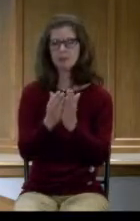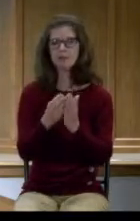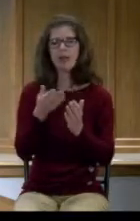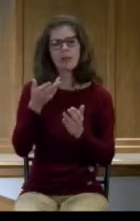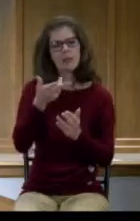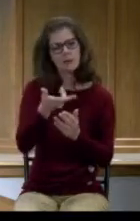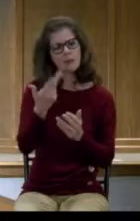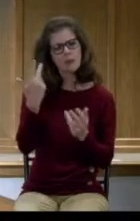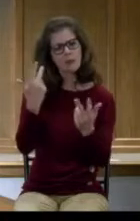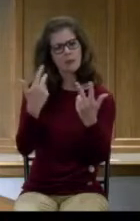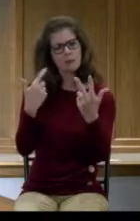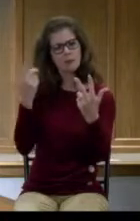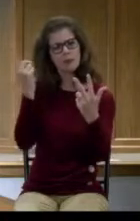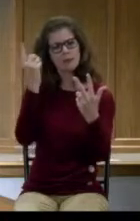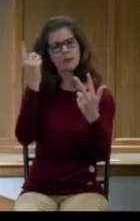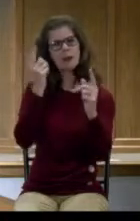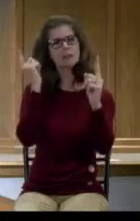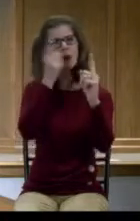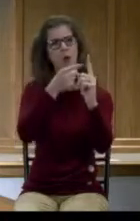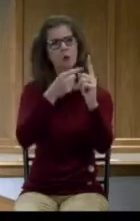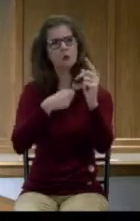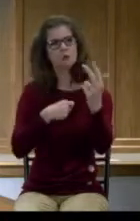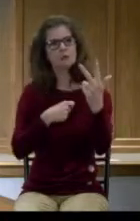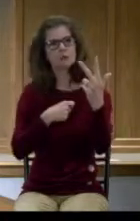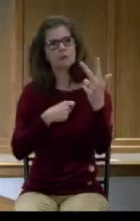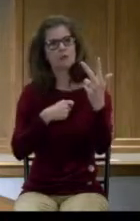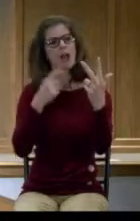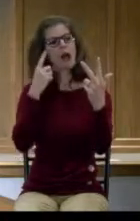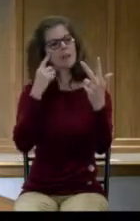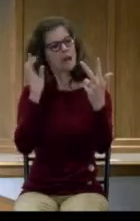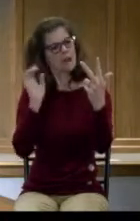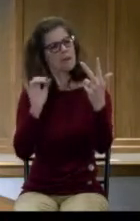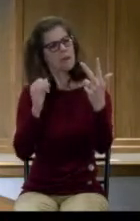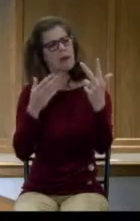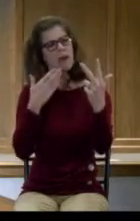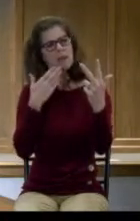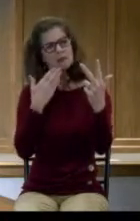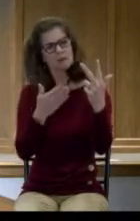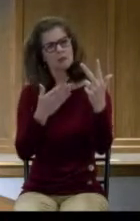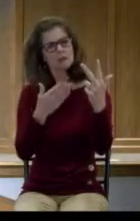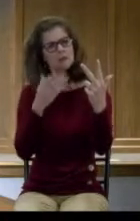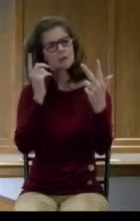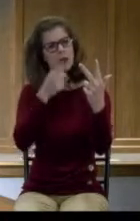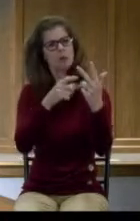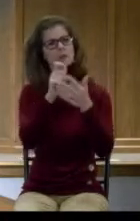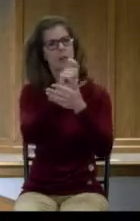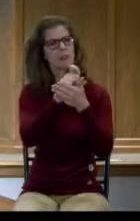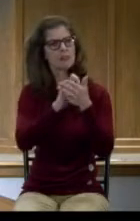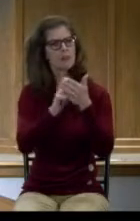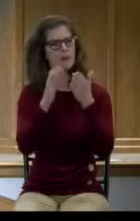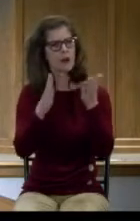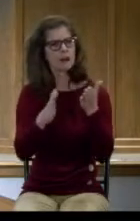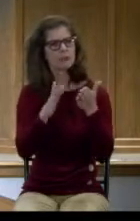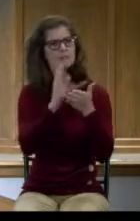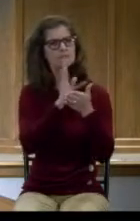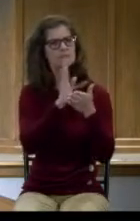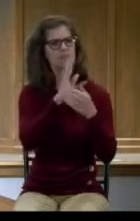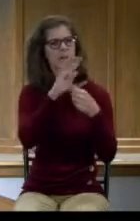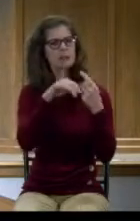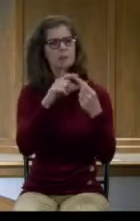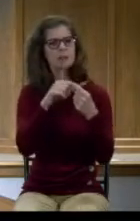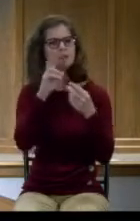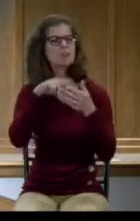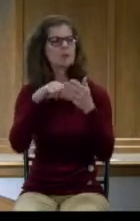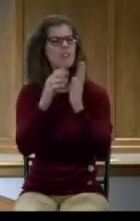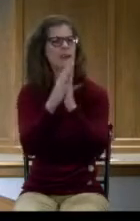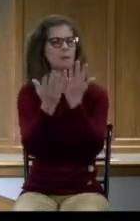are fantastic. And so I've started to apply them to my own life, and so that if you want to learn more about this, you can read that book. And I've